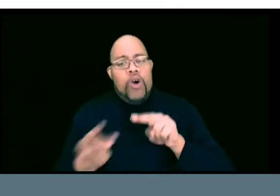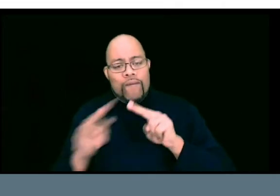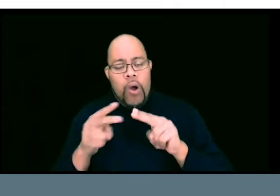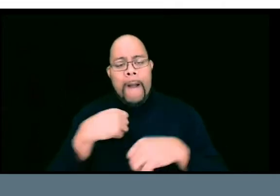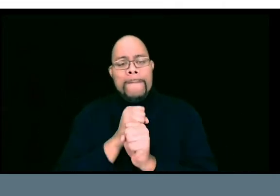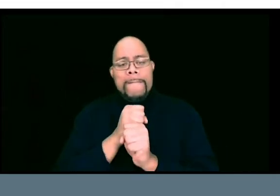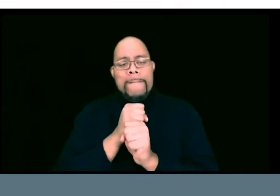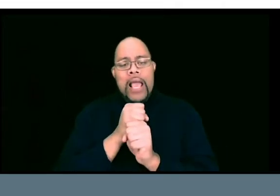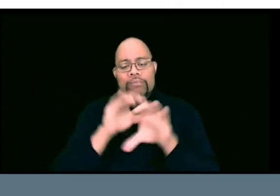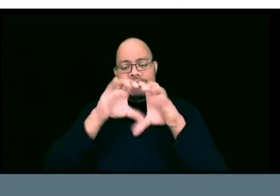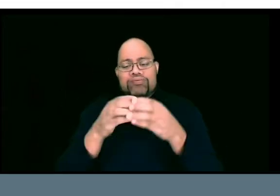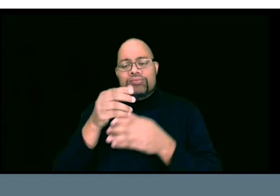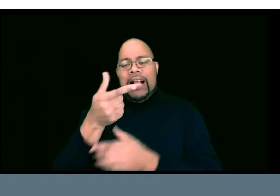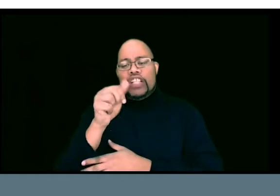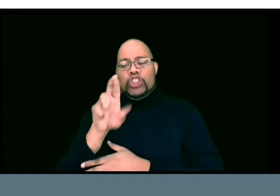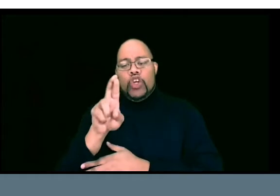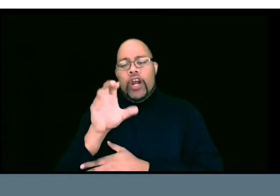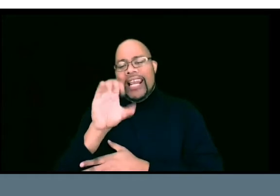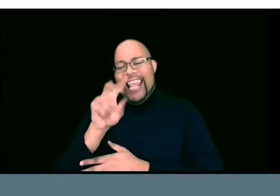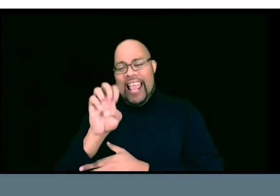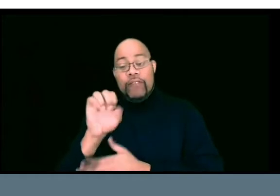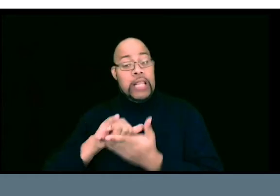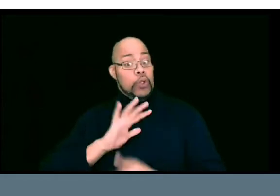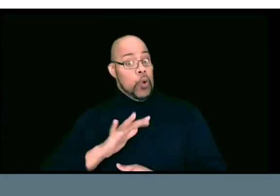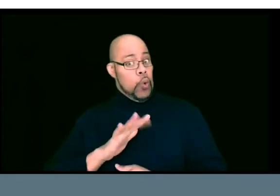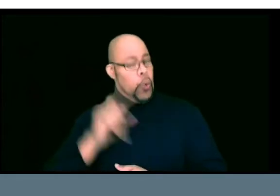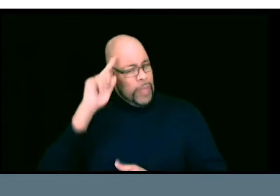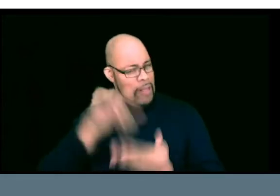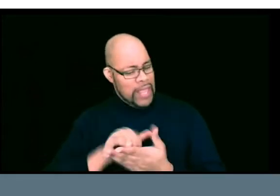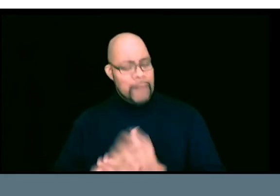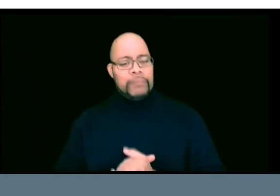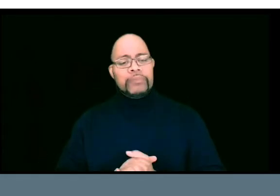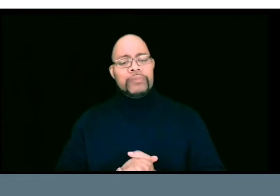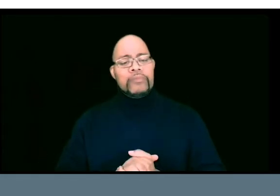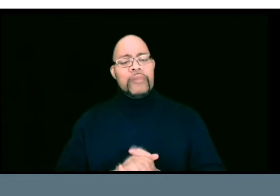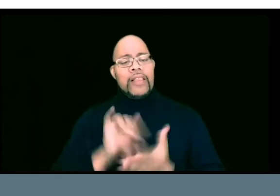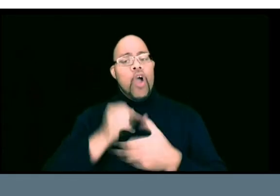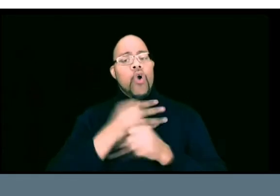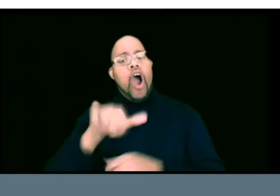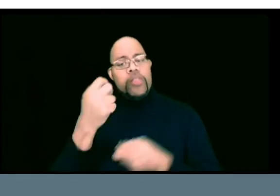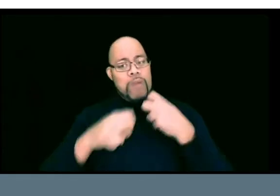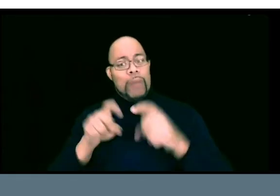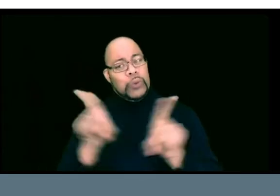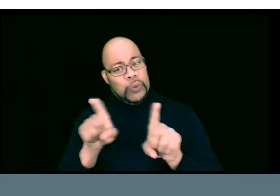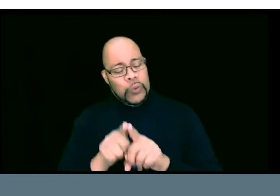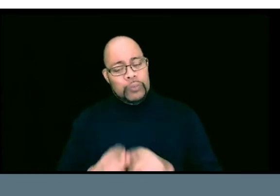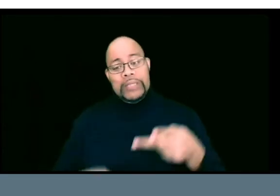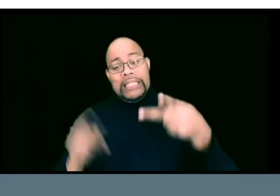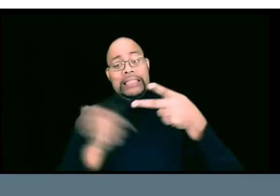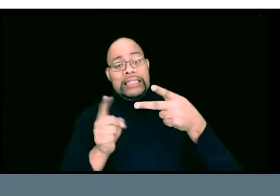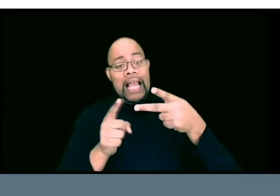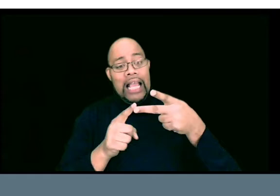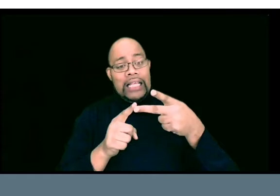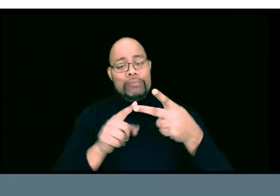sections of ice to thaw and forming glacier caves. Now, this is actually pretty cool when you think about it, but it is causing a lot of